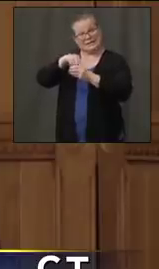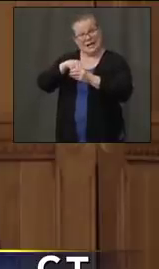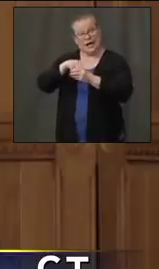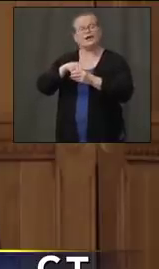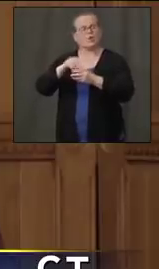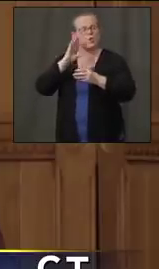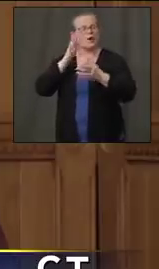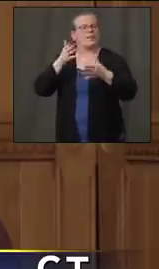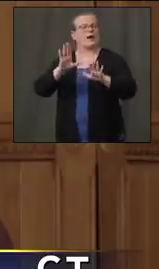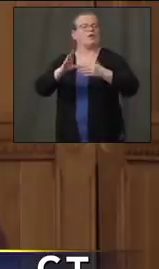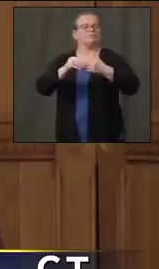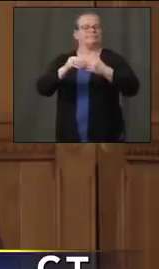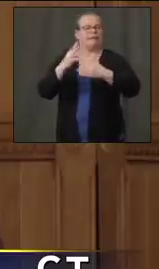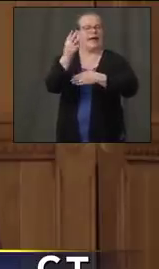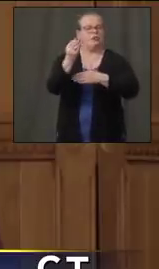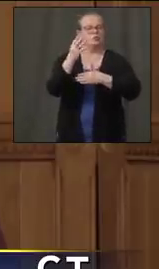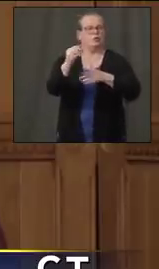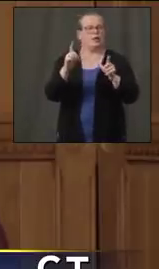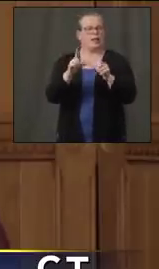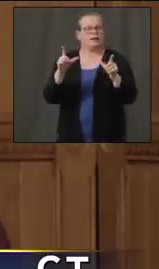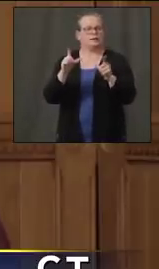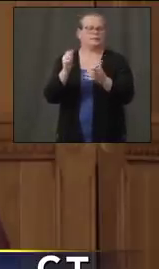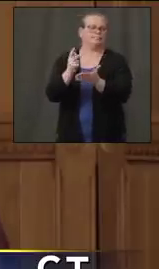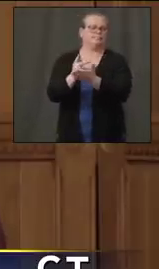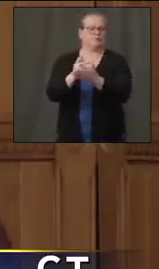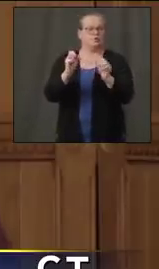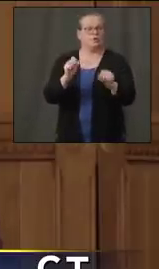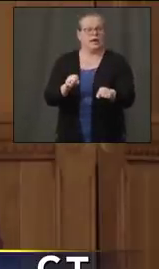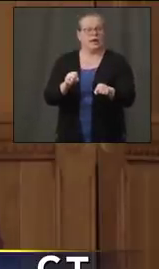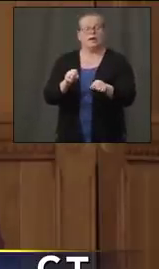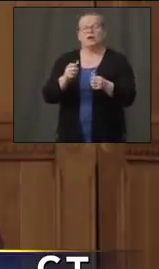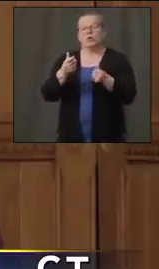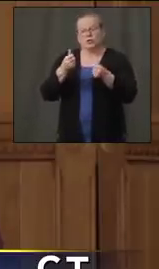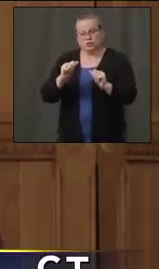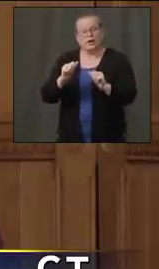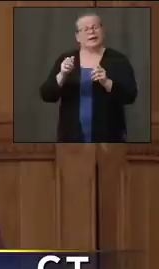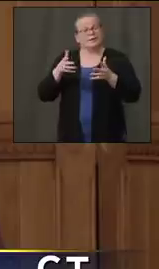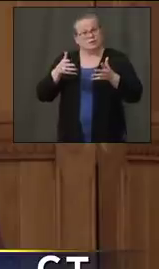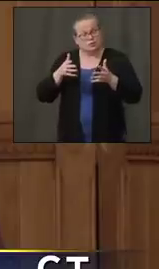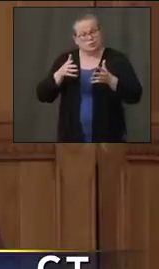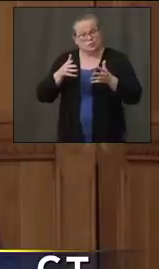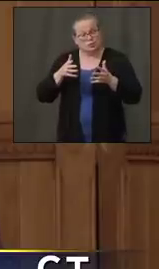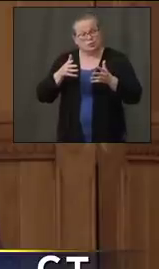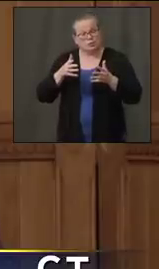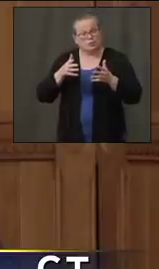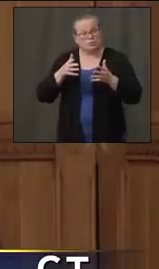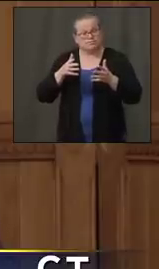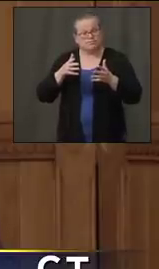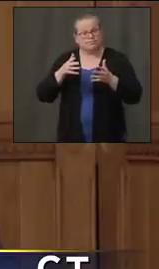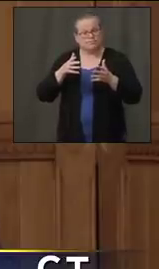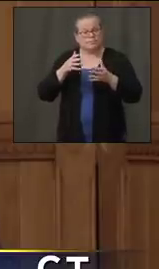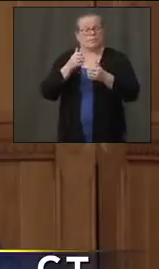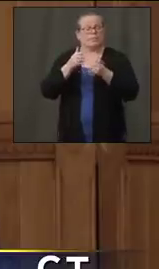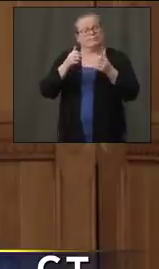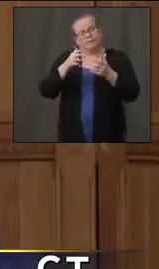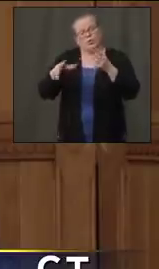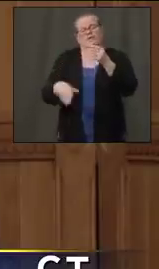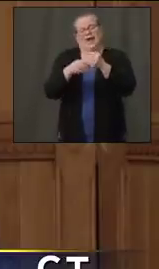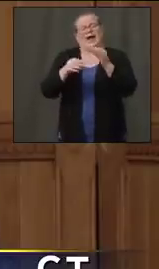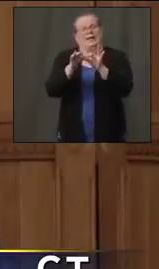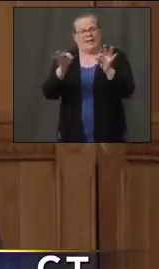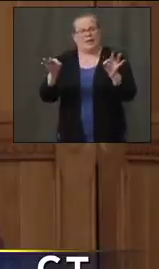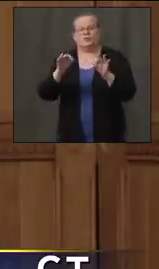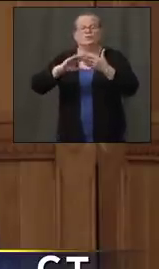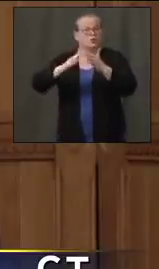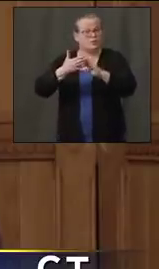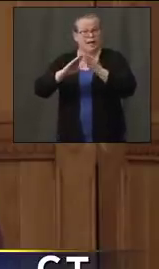make it easier for them to make decisions to help their retailers and restaurants. I'm not sure ultimately where it will end up, but there is language in there to enable municipalities